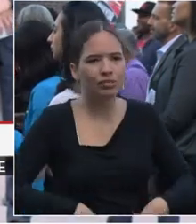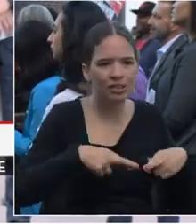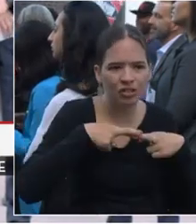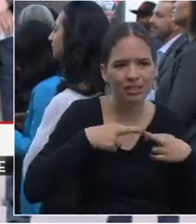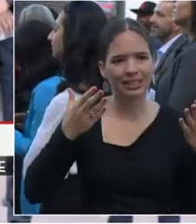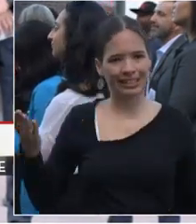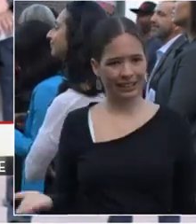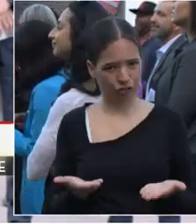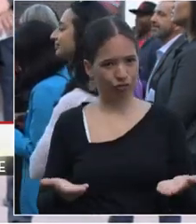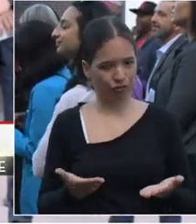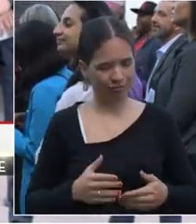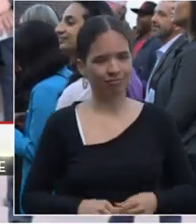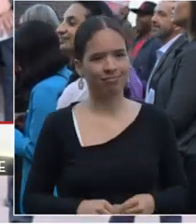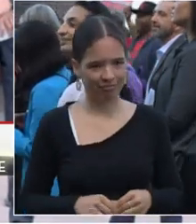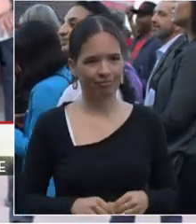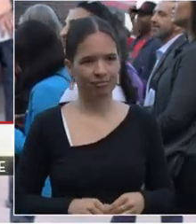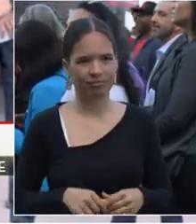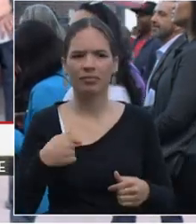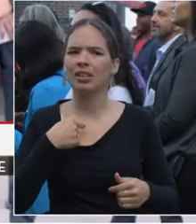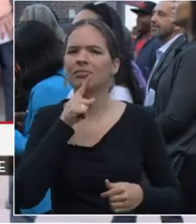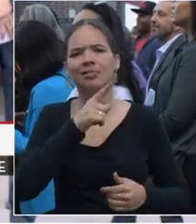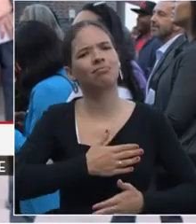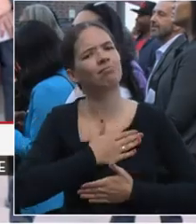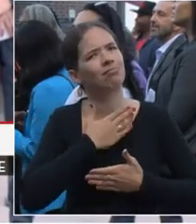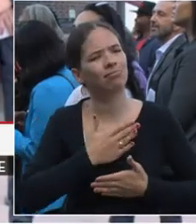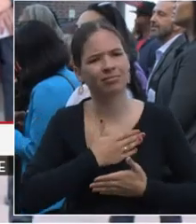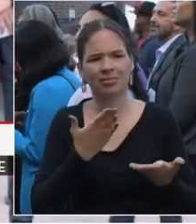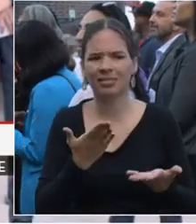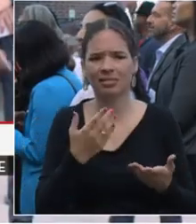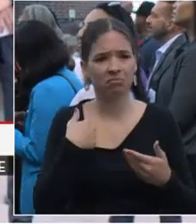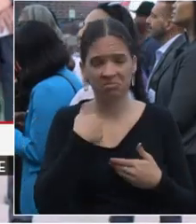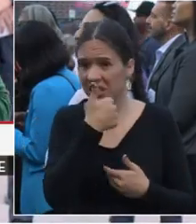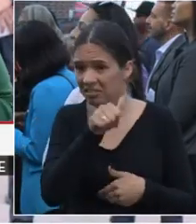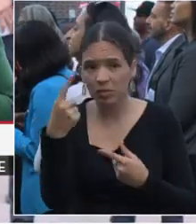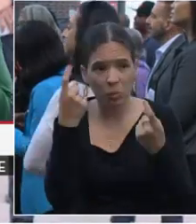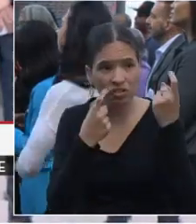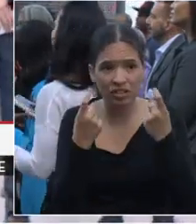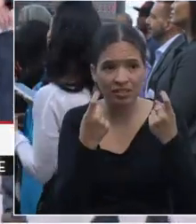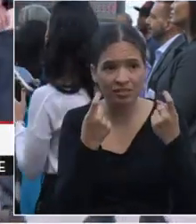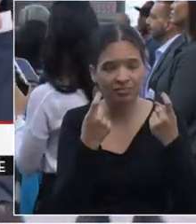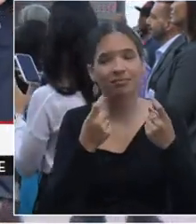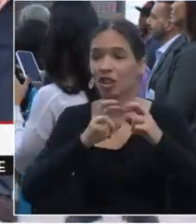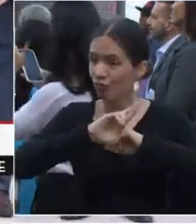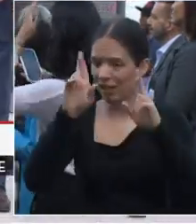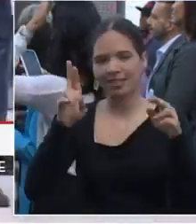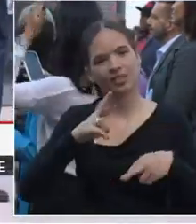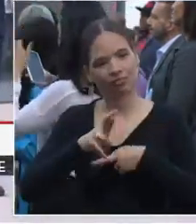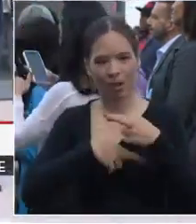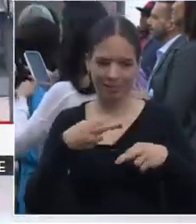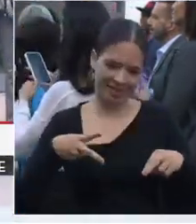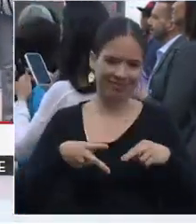that. Any other questions? All right, let's cut the ribbon.